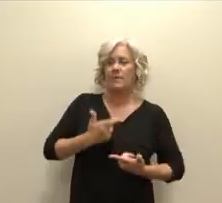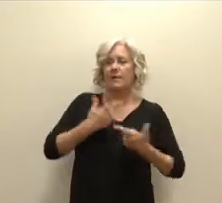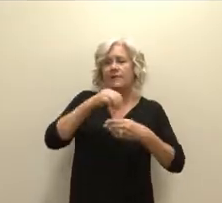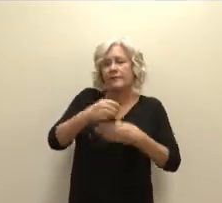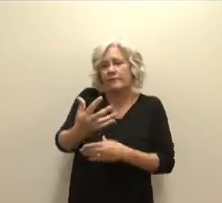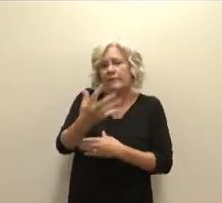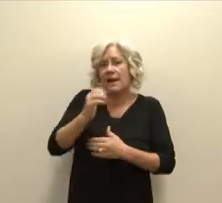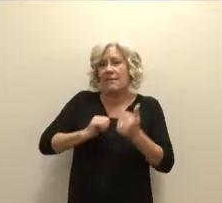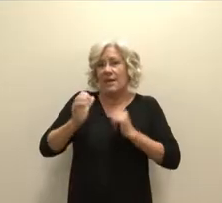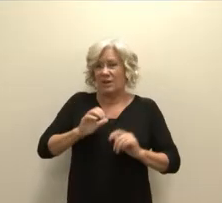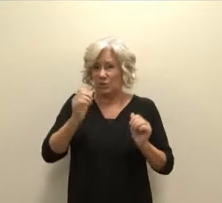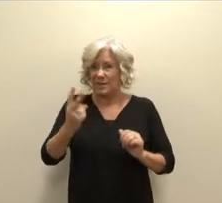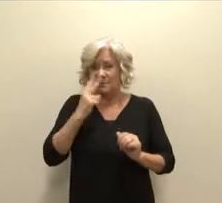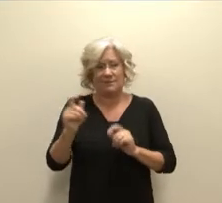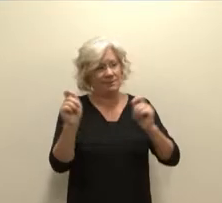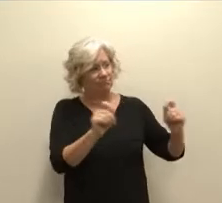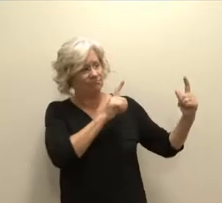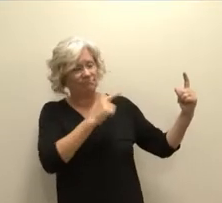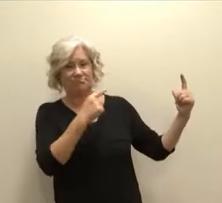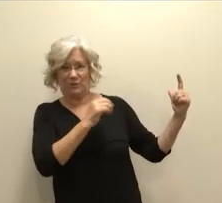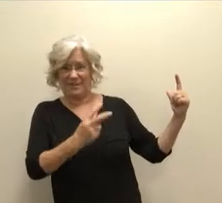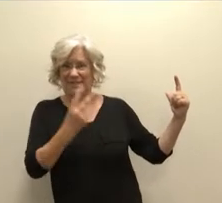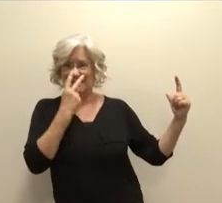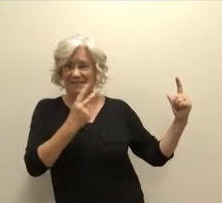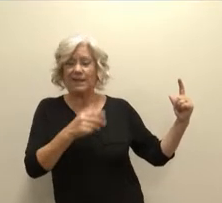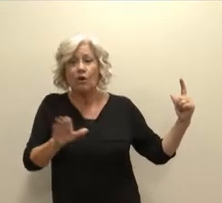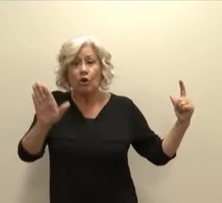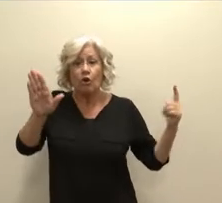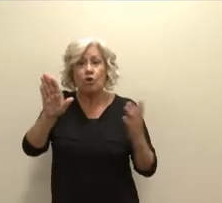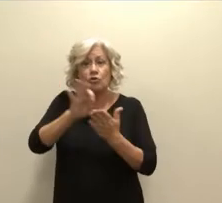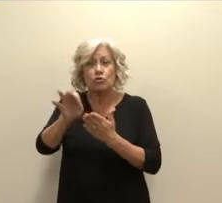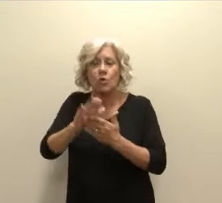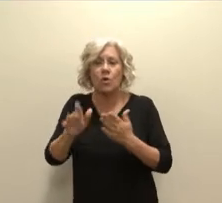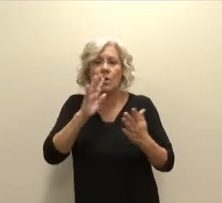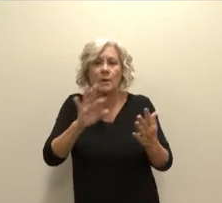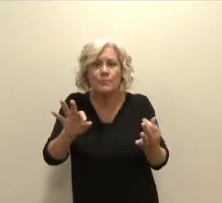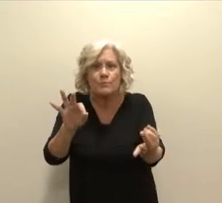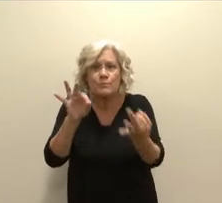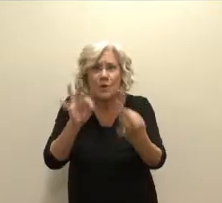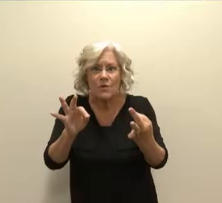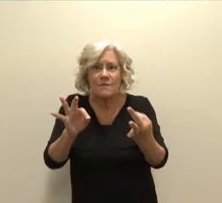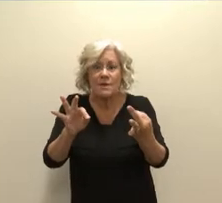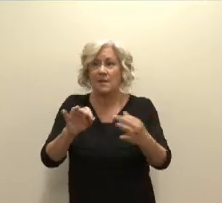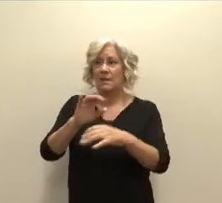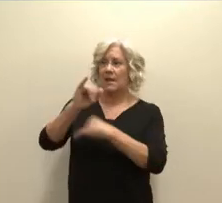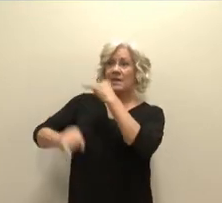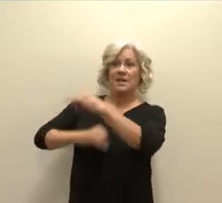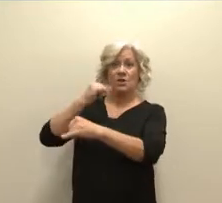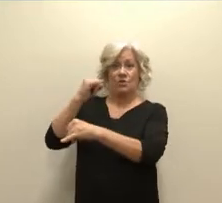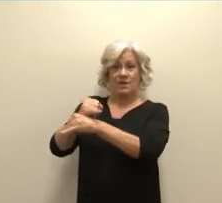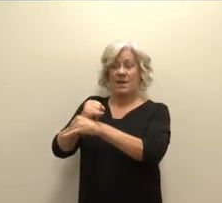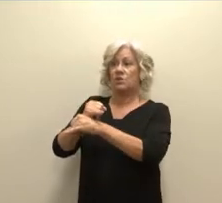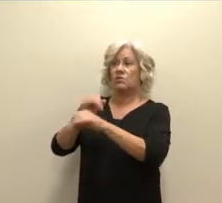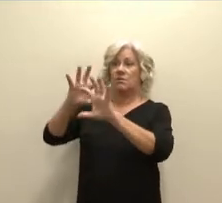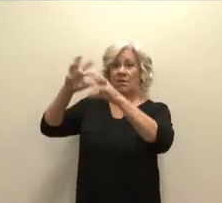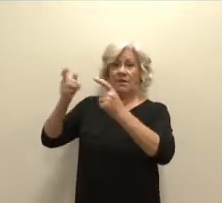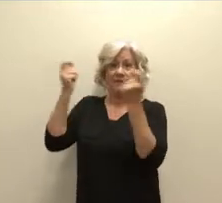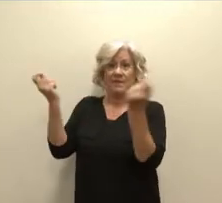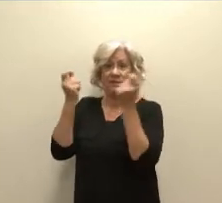see on the screen, received a perfect score from the judges at the International Thespian Festival.